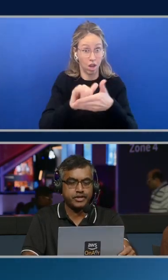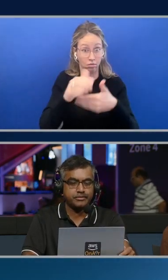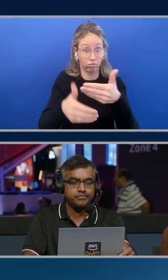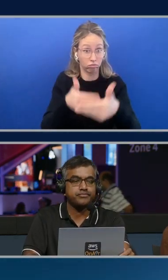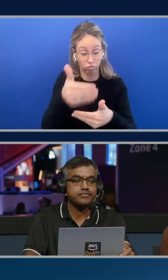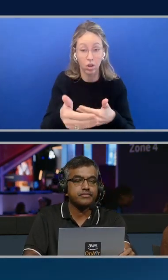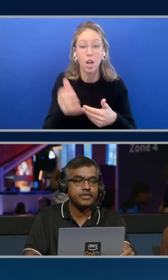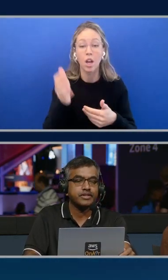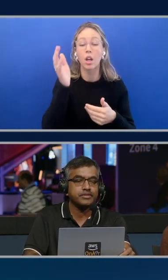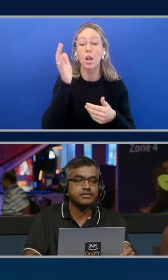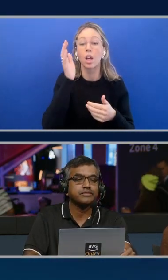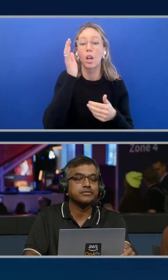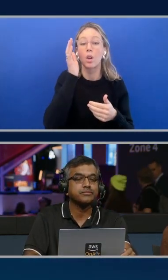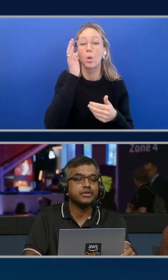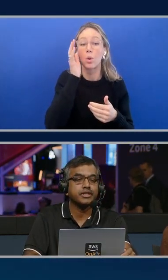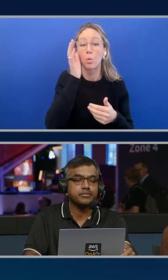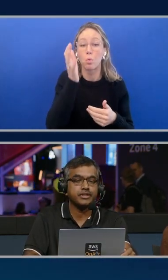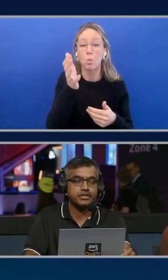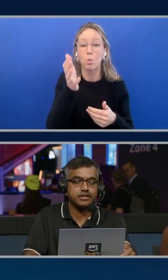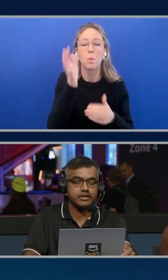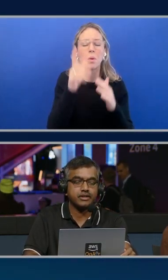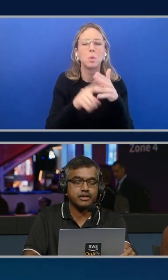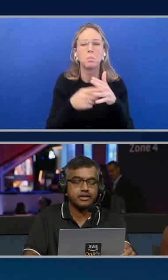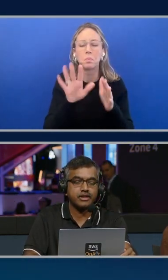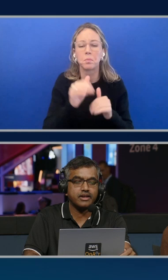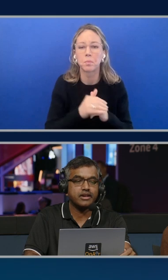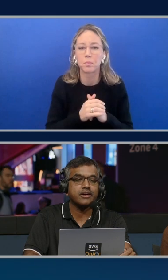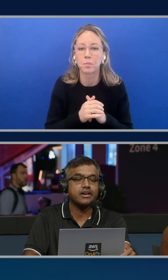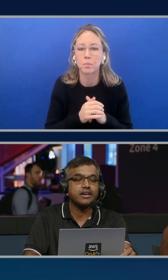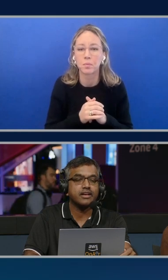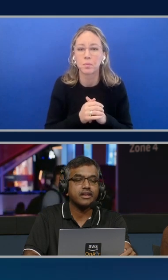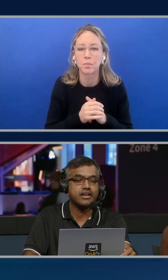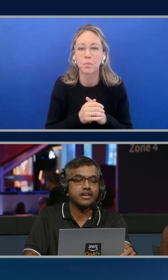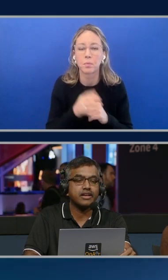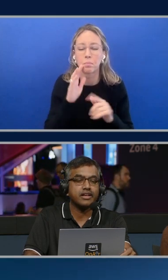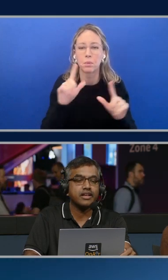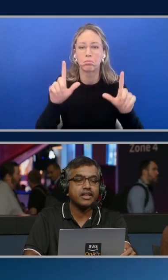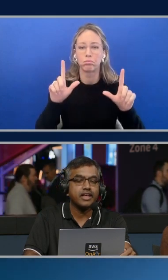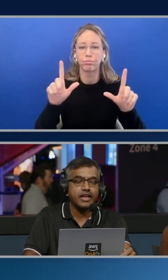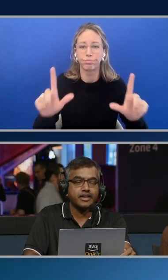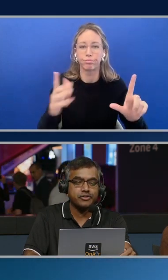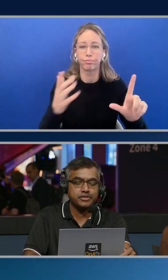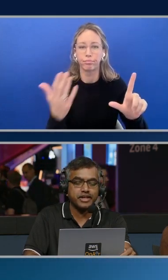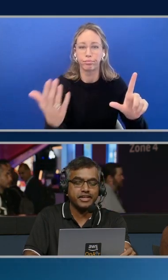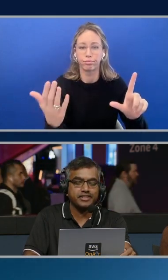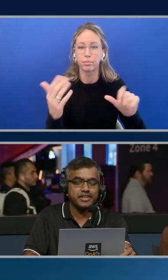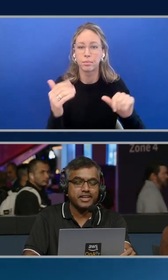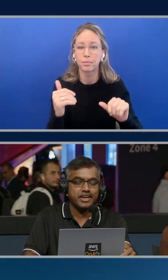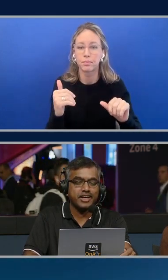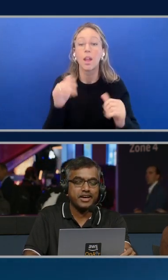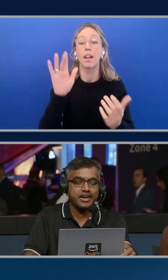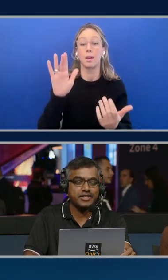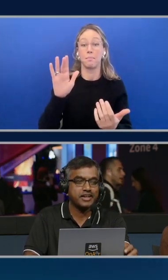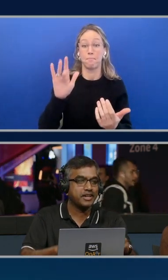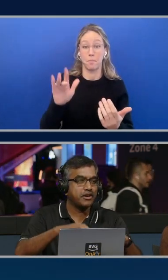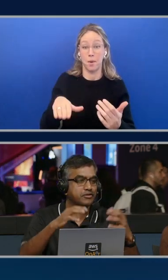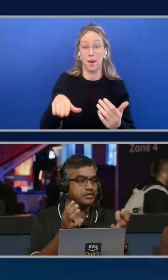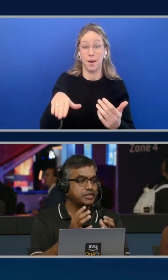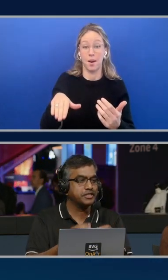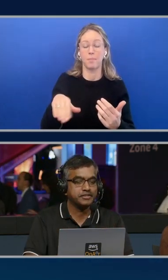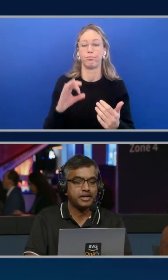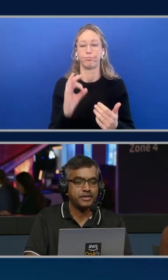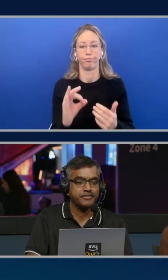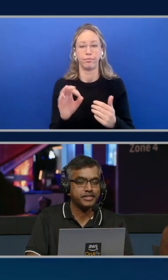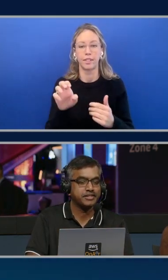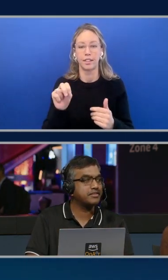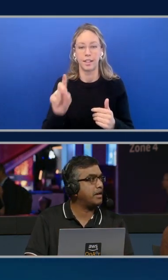to, let me zoom out. There you go. Okay, and it goes to the end. It goes to the end. And then also